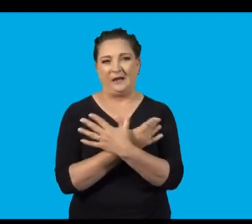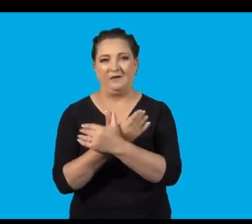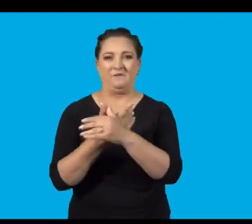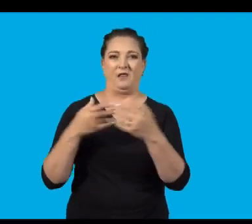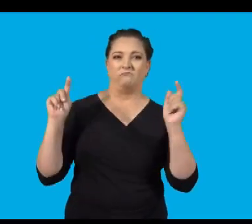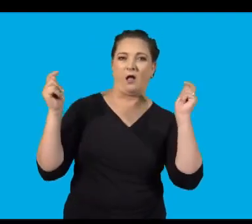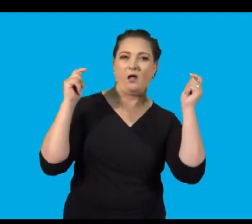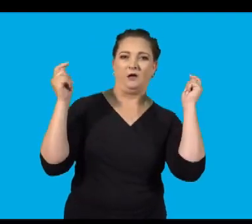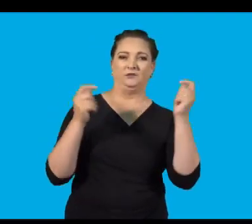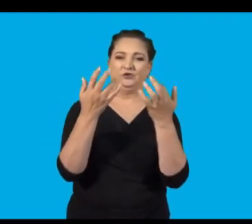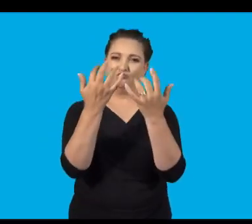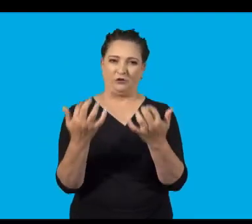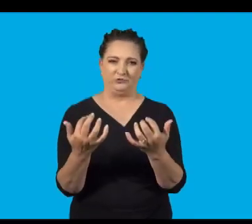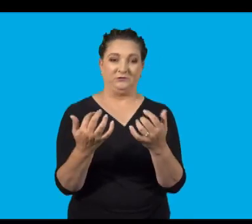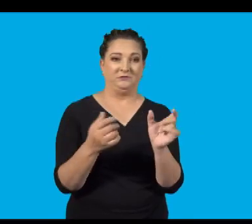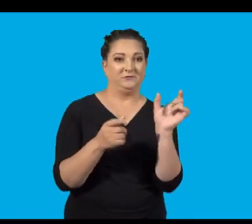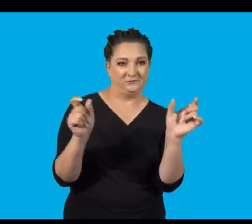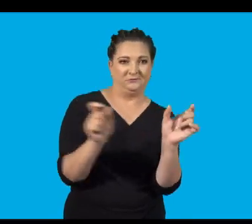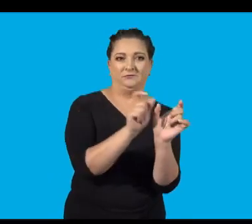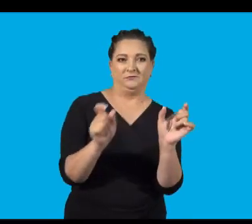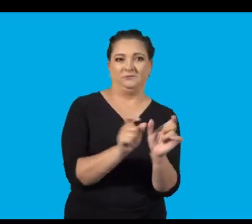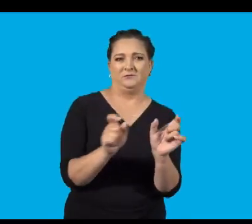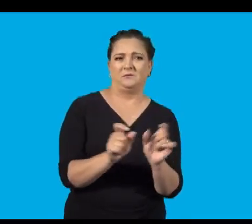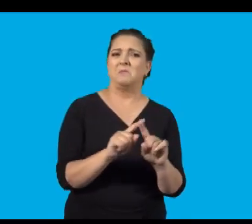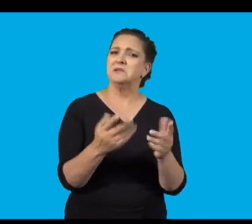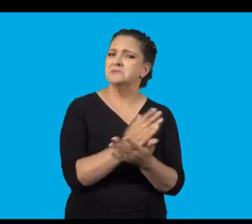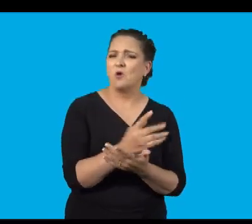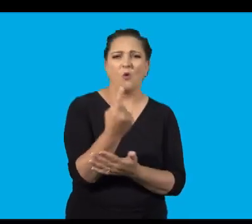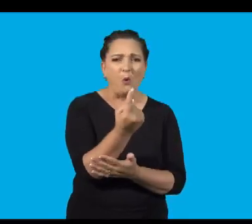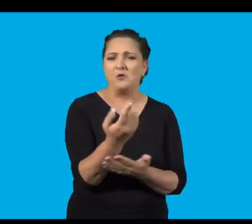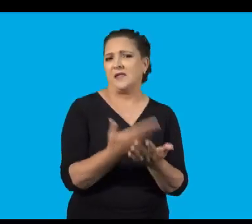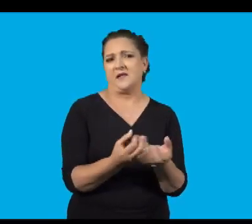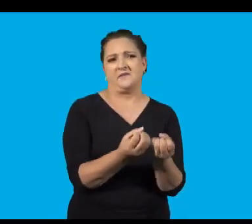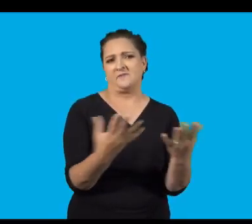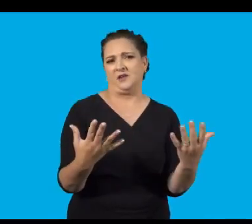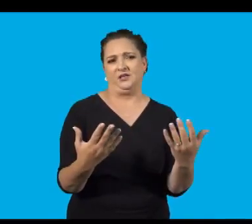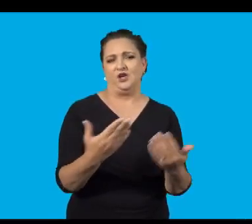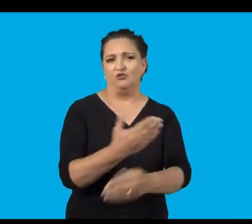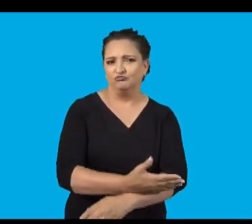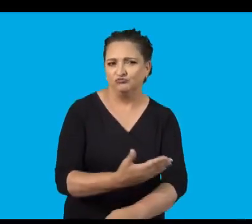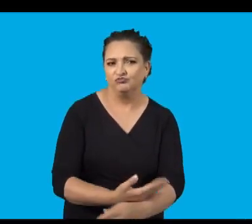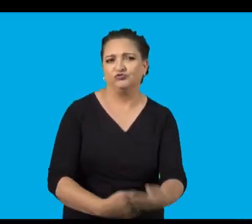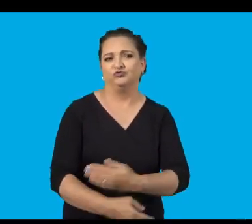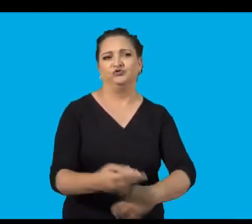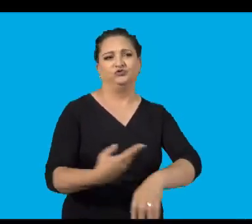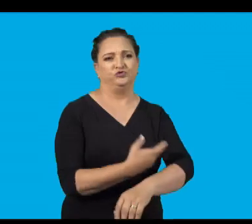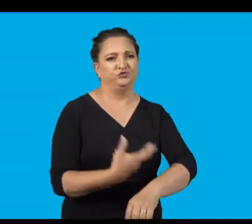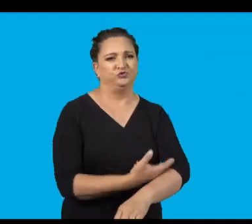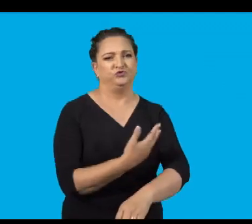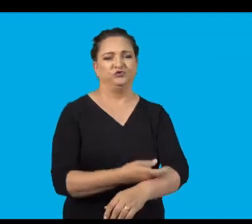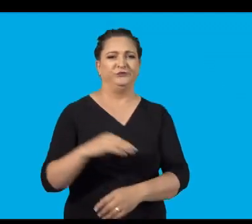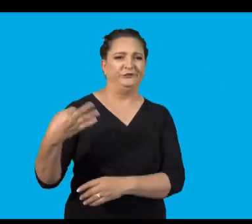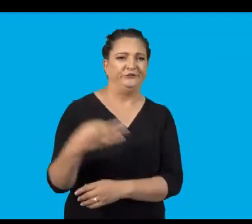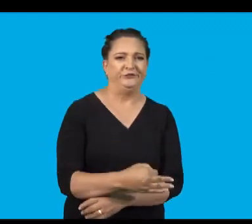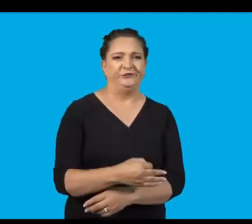parties, currencies, all right? Some words only have a plural form. There we have it. Trousers, sheep,